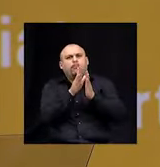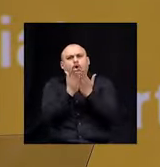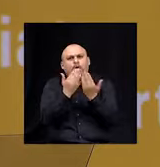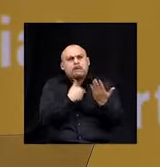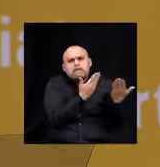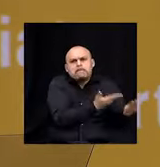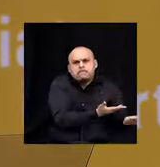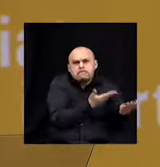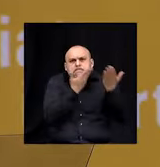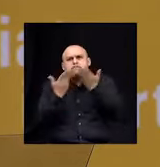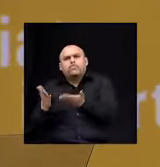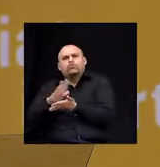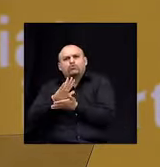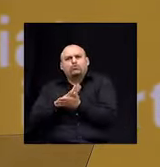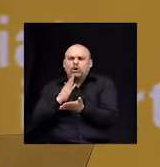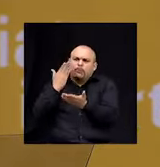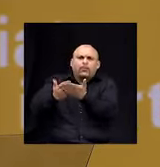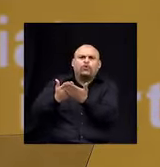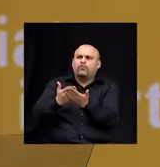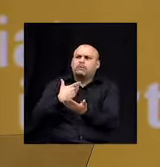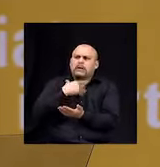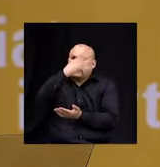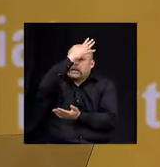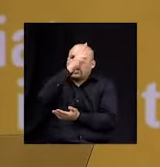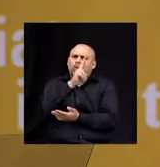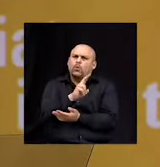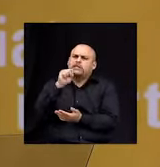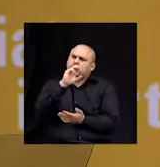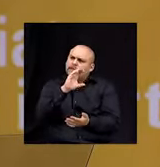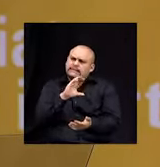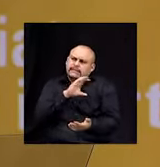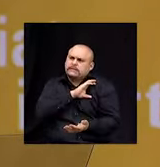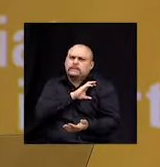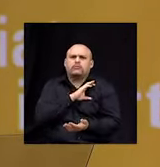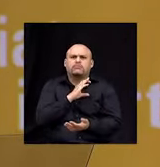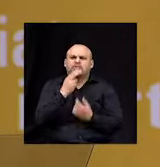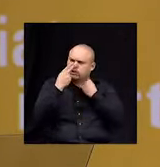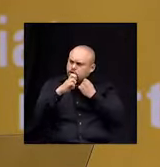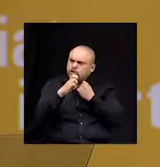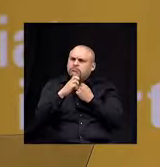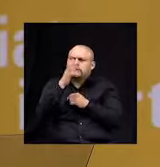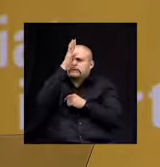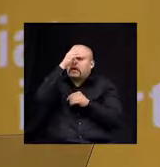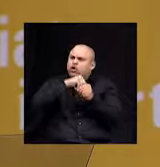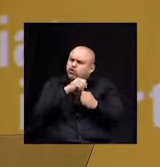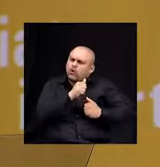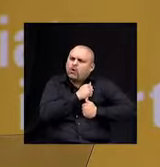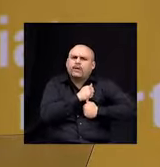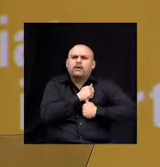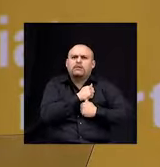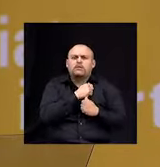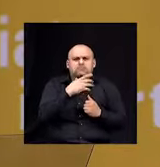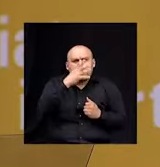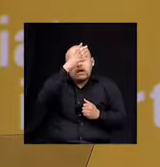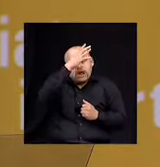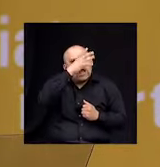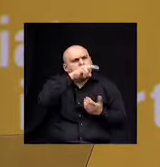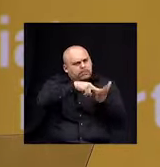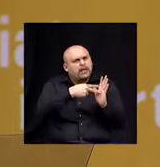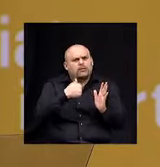school to prove that he was a U.S. citizen, that he was in the Army, and that I was an